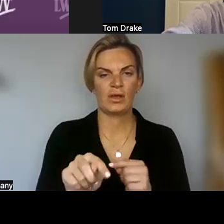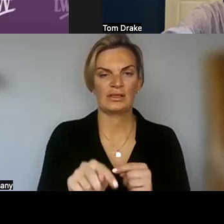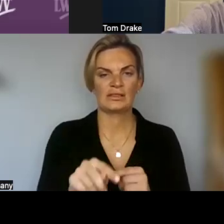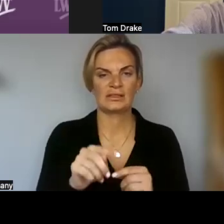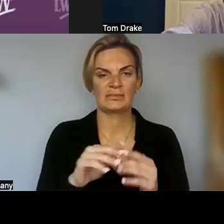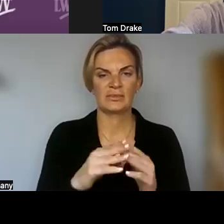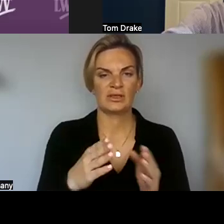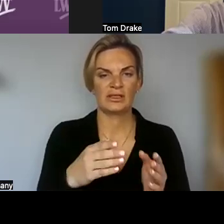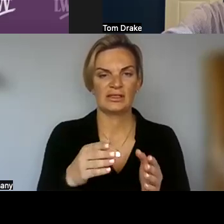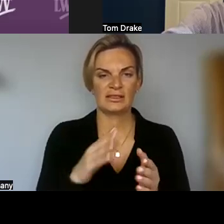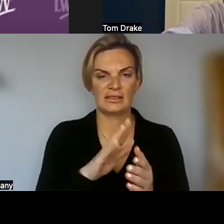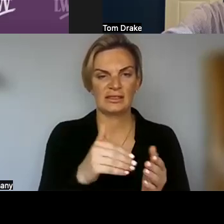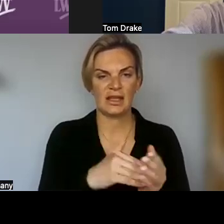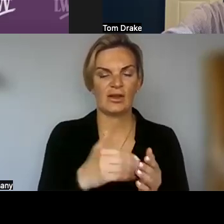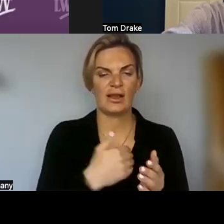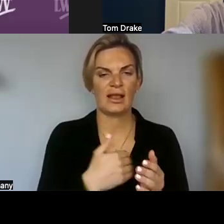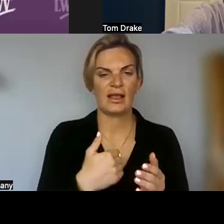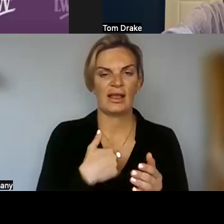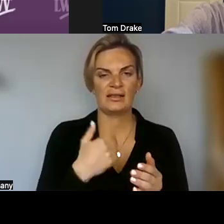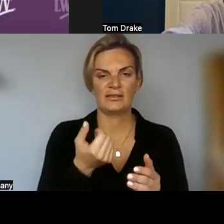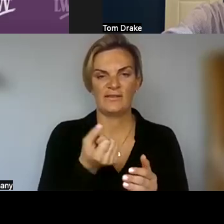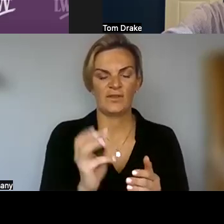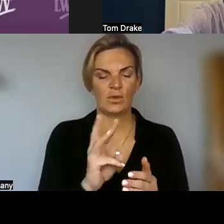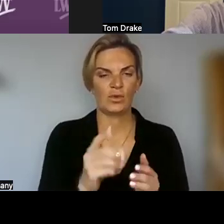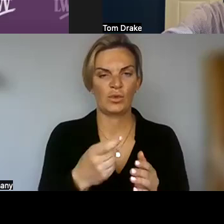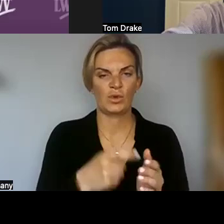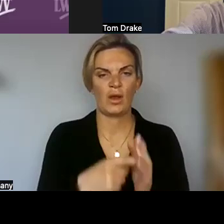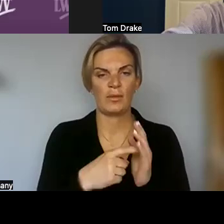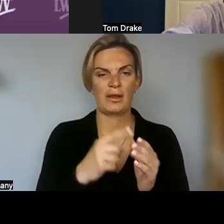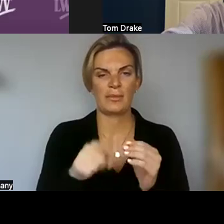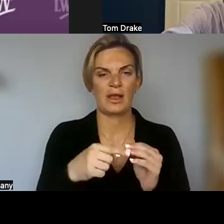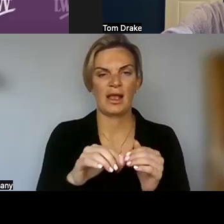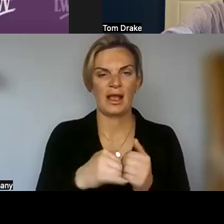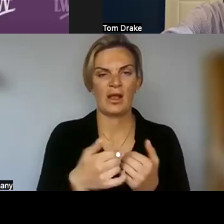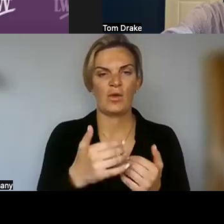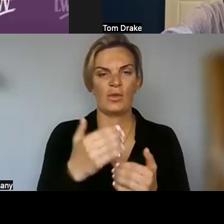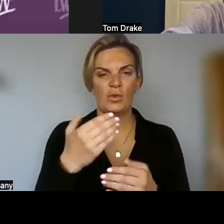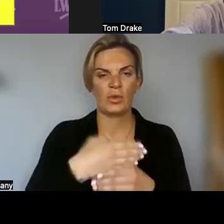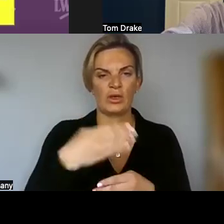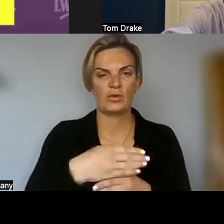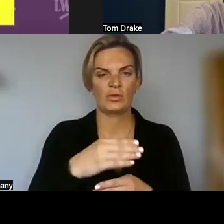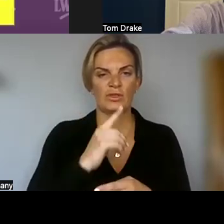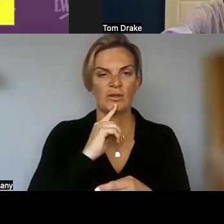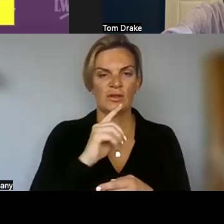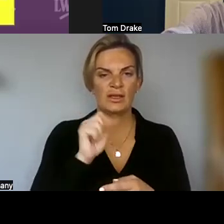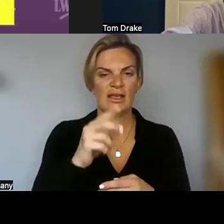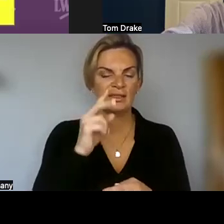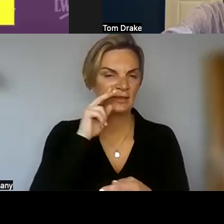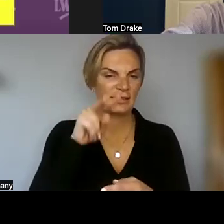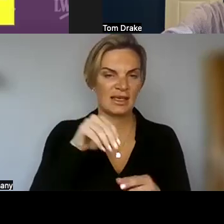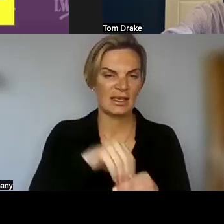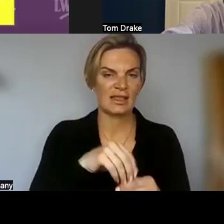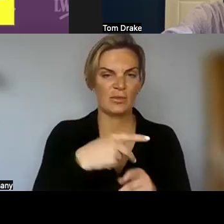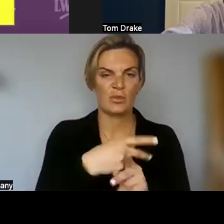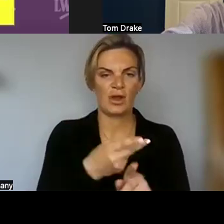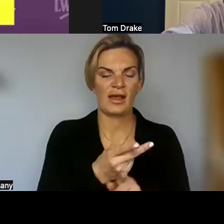center, and it has fewer requirements about how the windows have to be treated. You can see right into a liquor store. You can see the products.